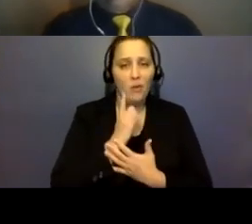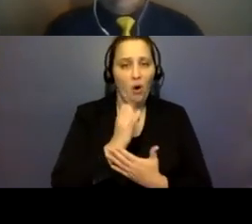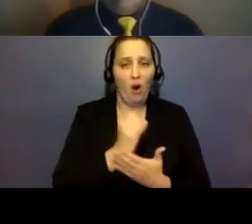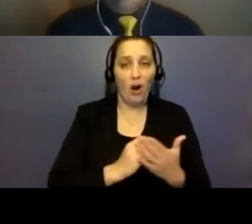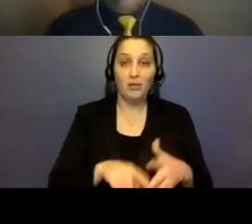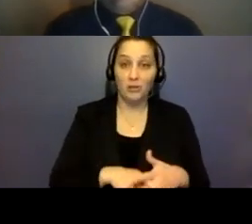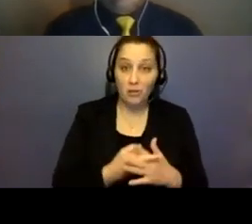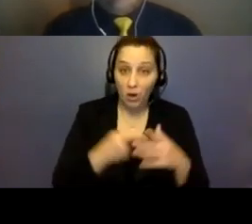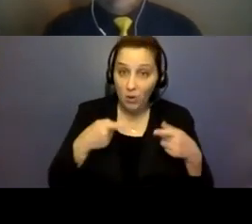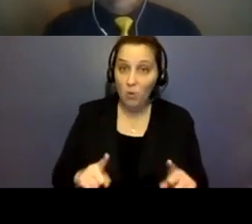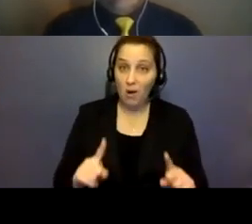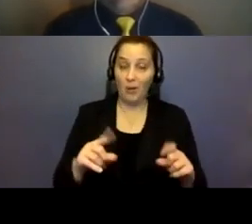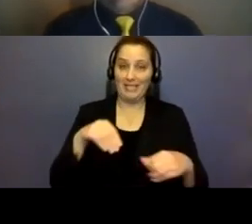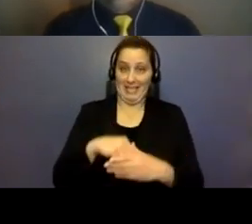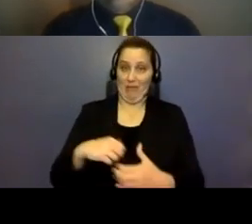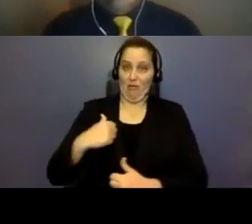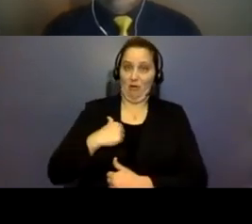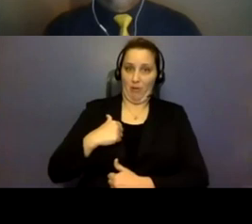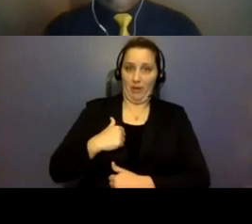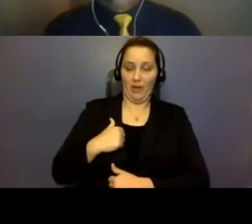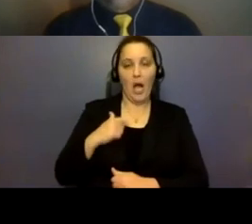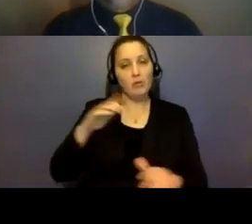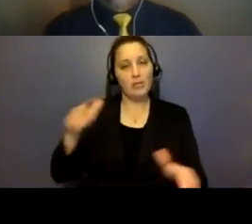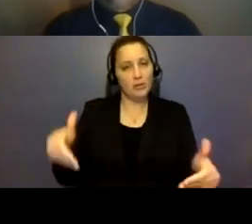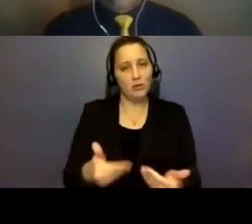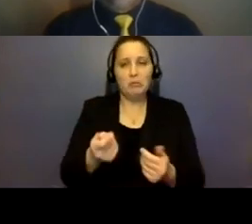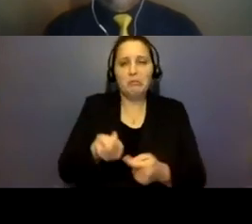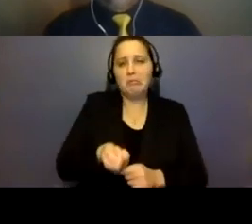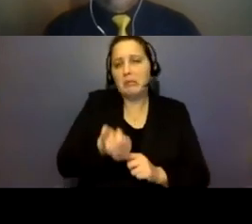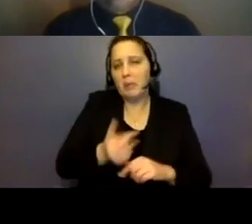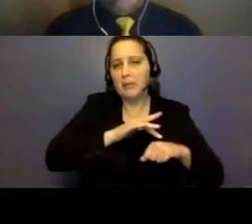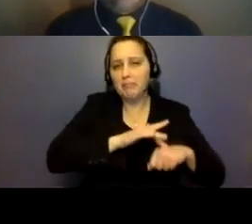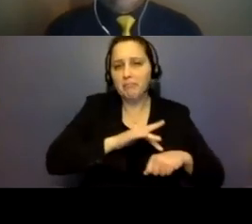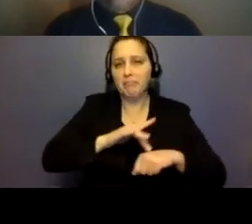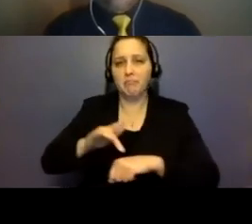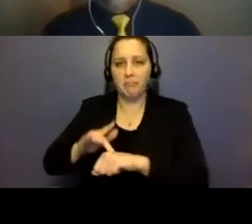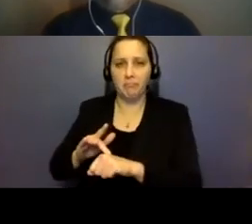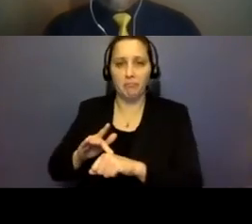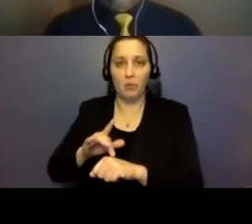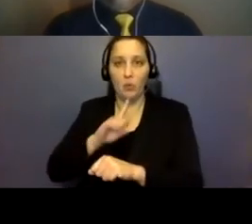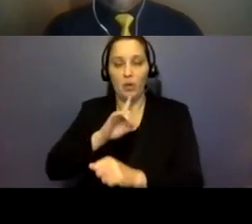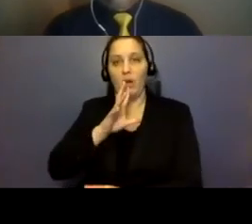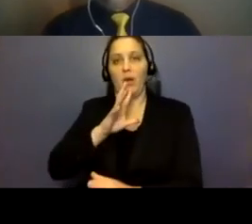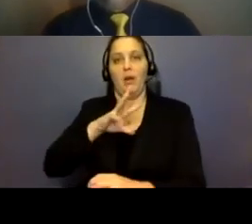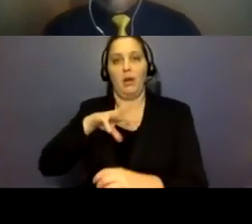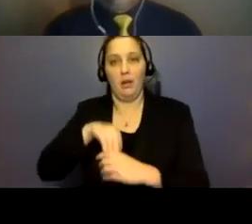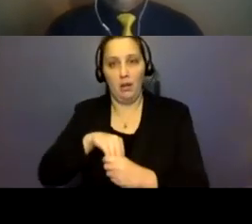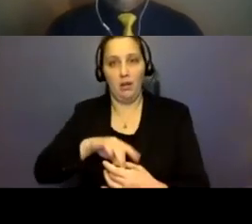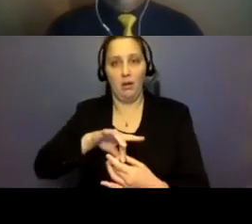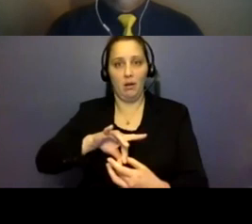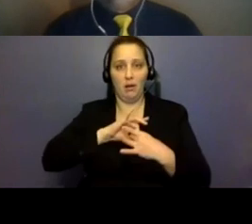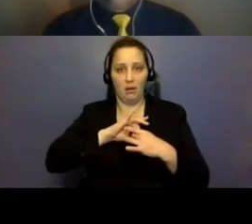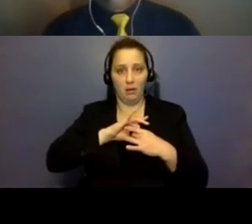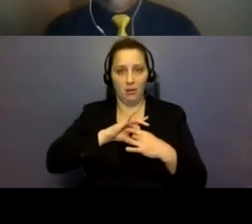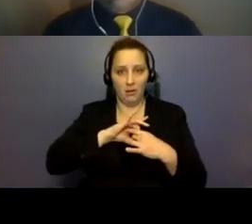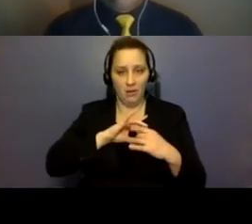was in the Army. I was introduced to it a bit before, but what really made the fact for me